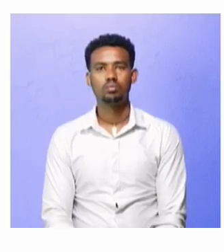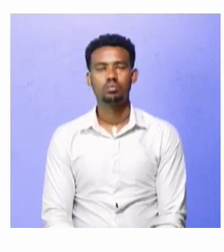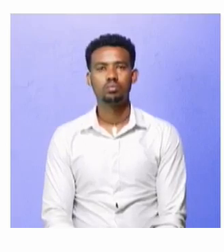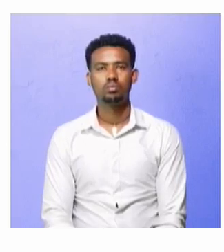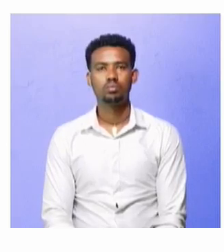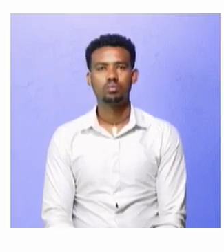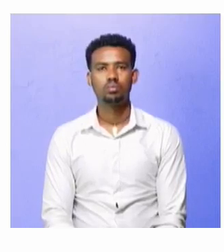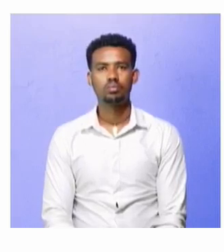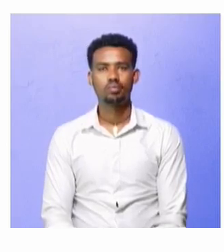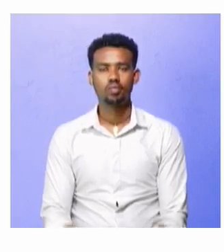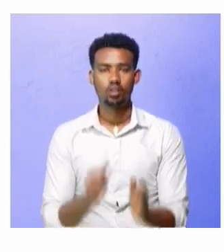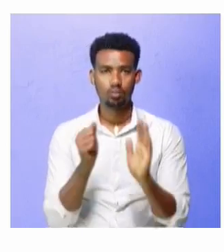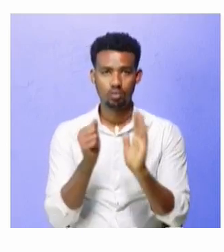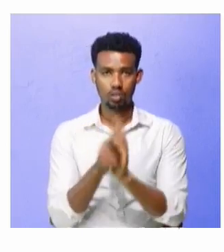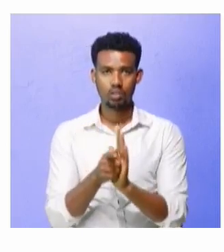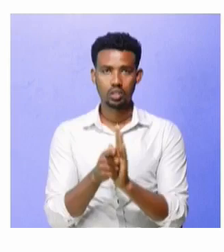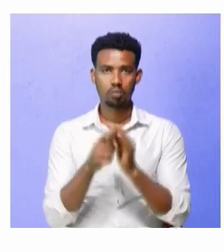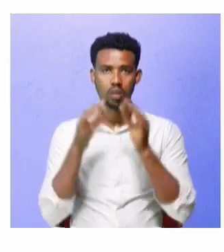the cat